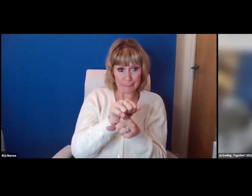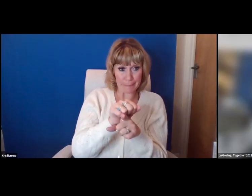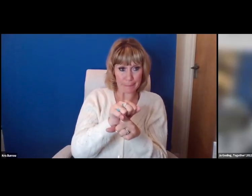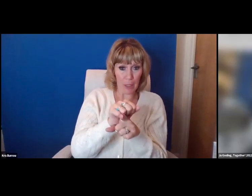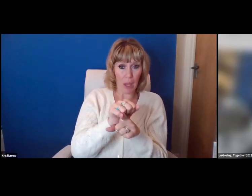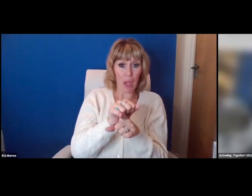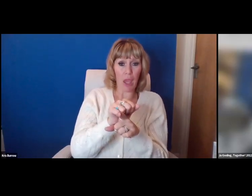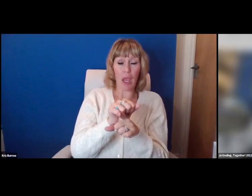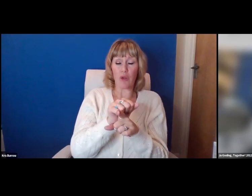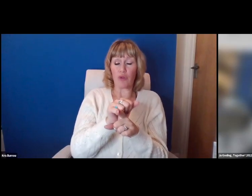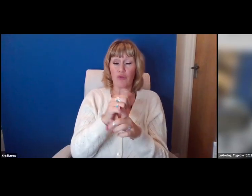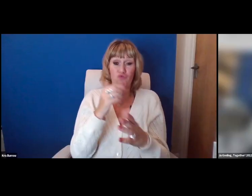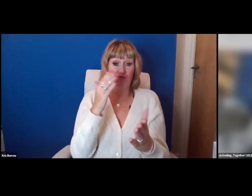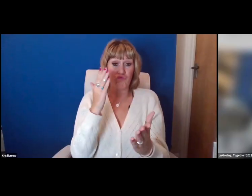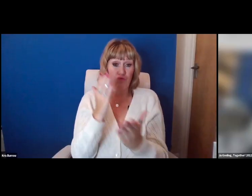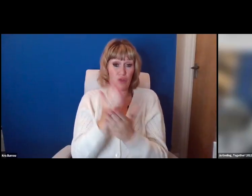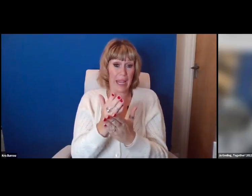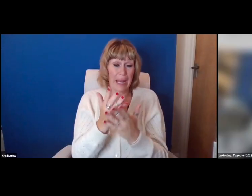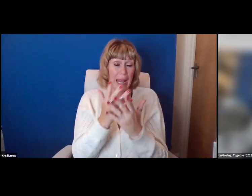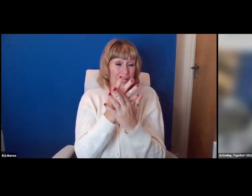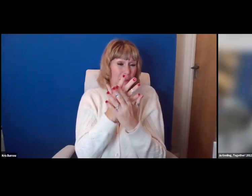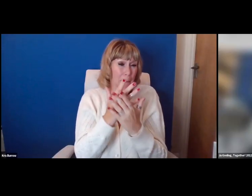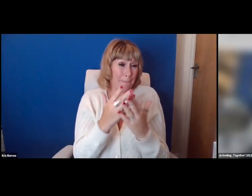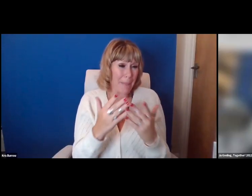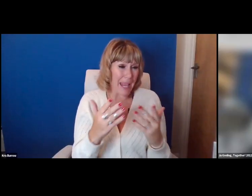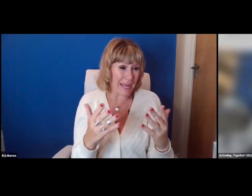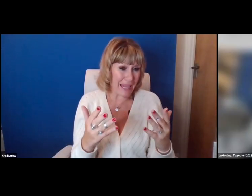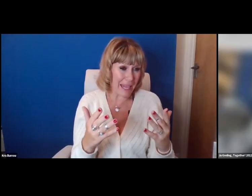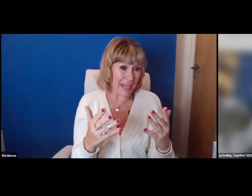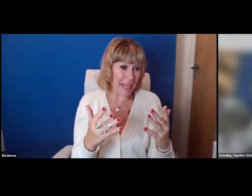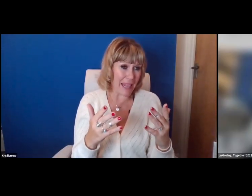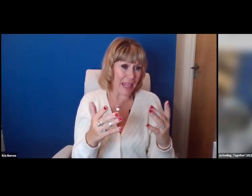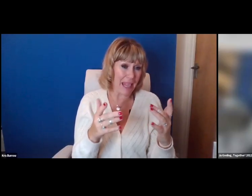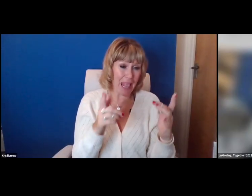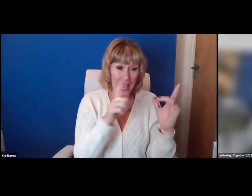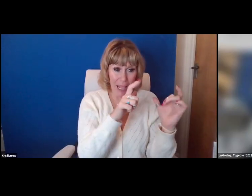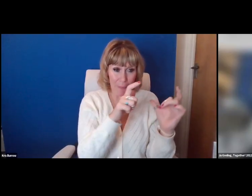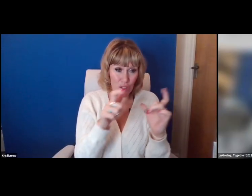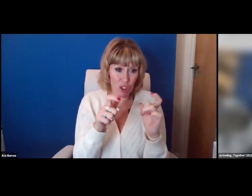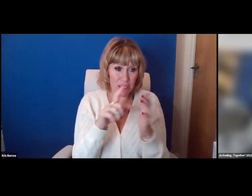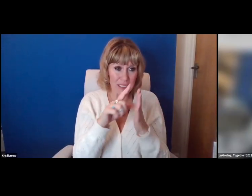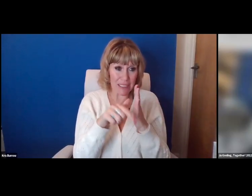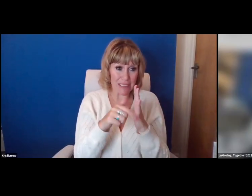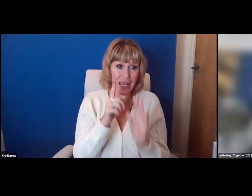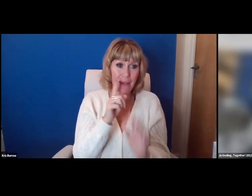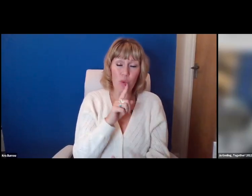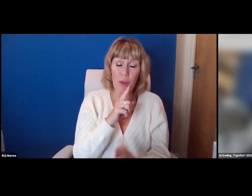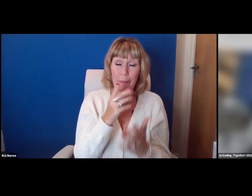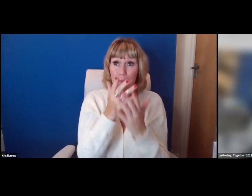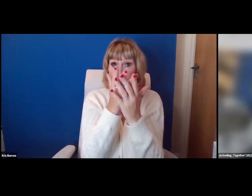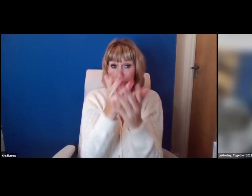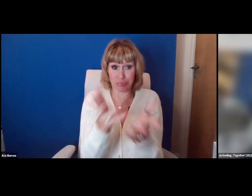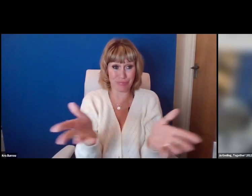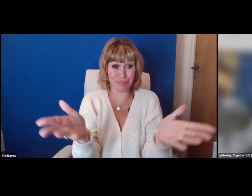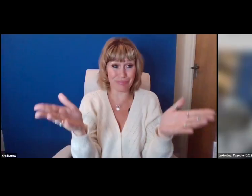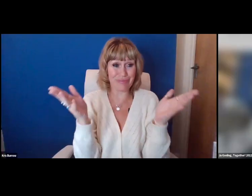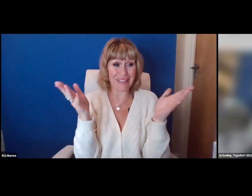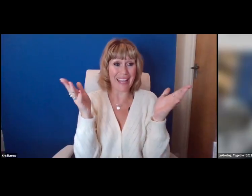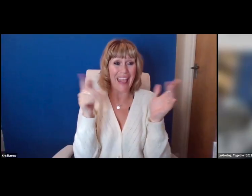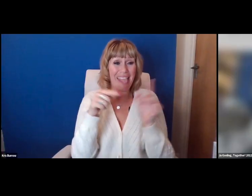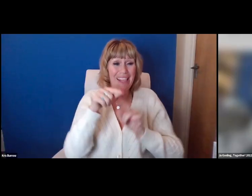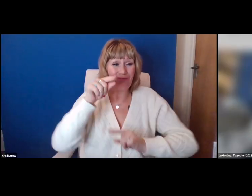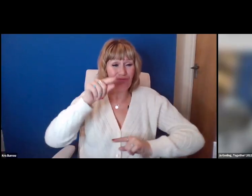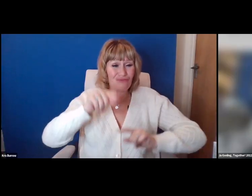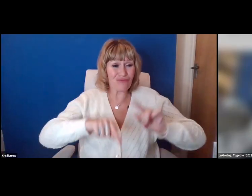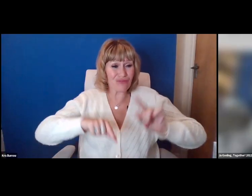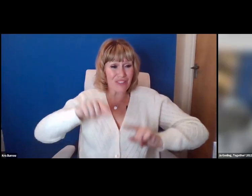get many more images of disabled women out there in this glorious range